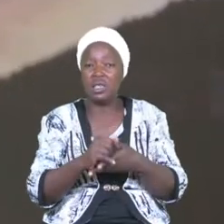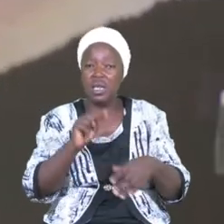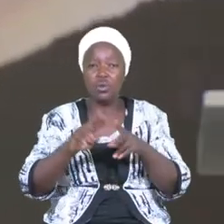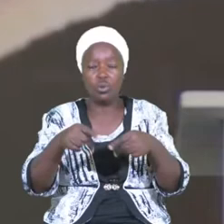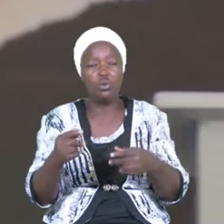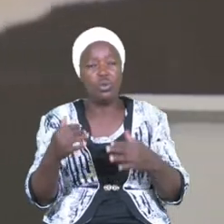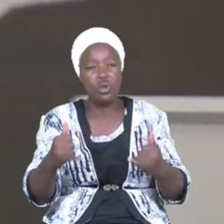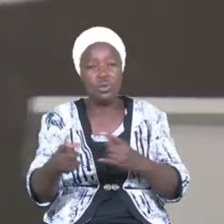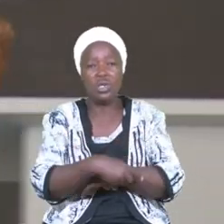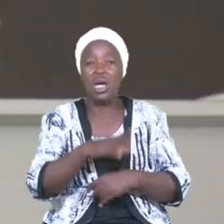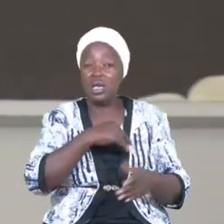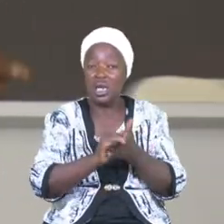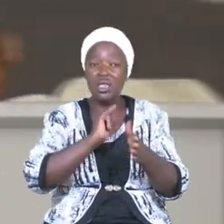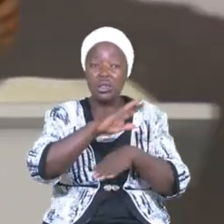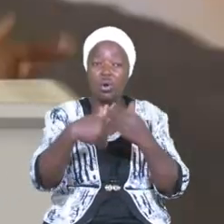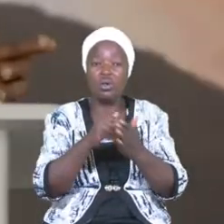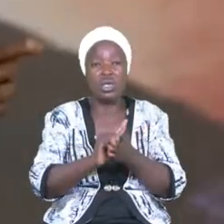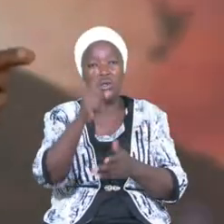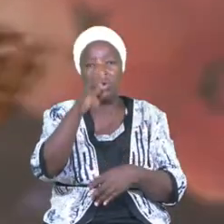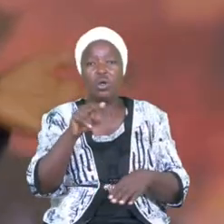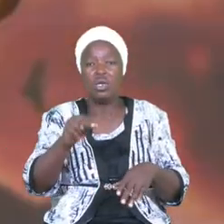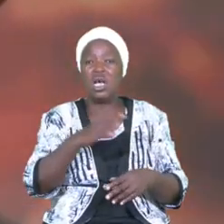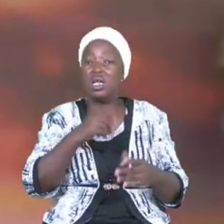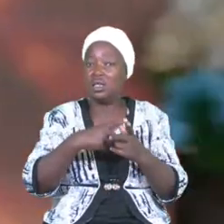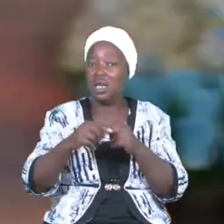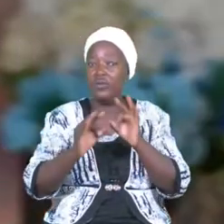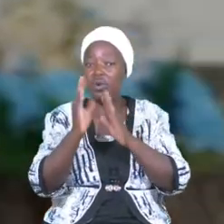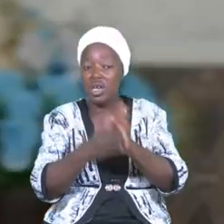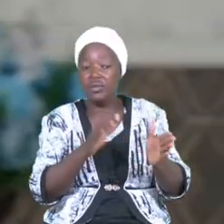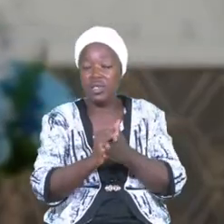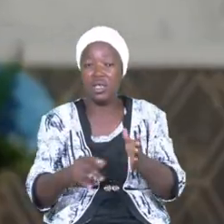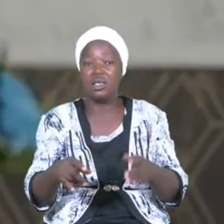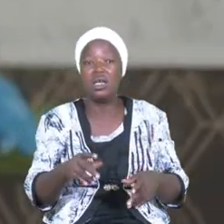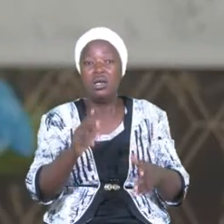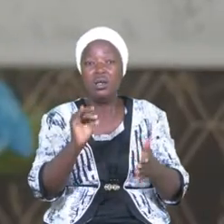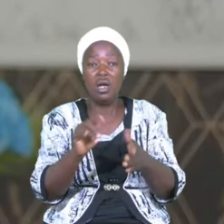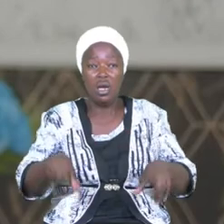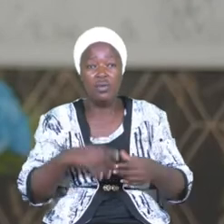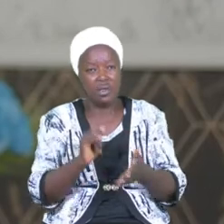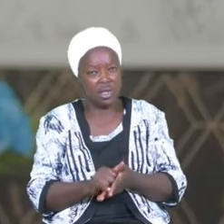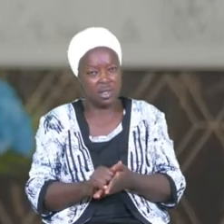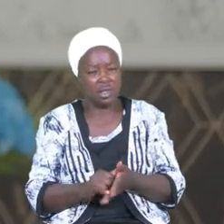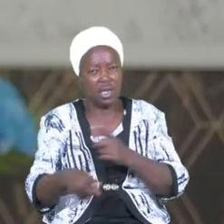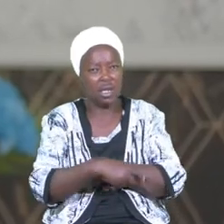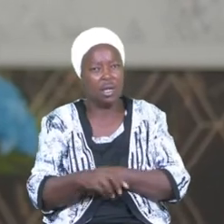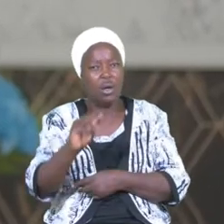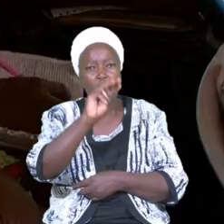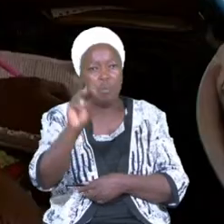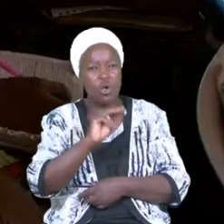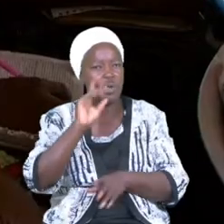And then if you live that day, Monday will pass, it will be a glorious